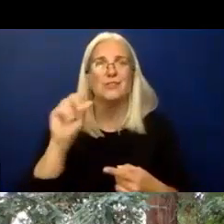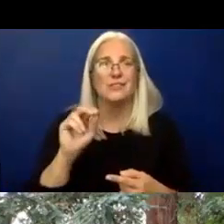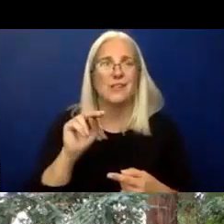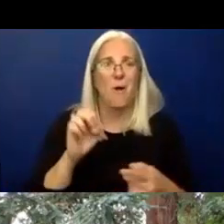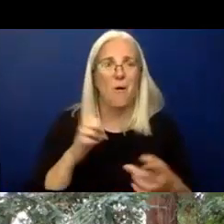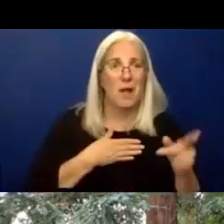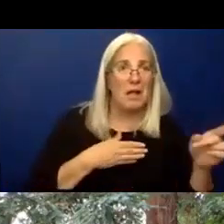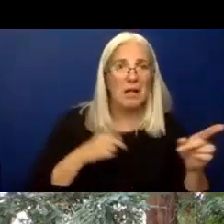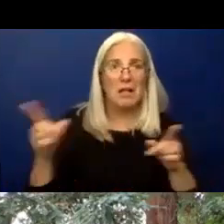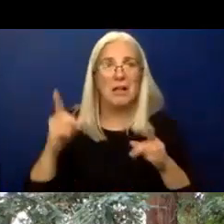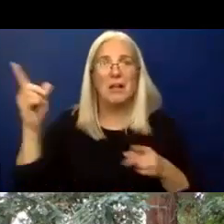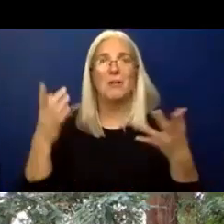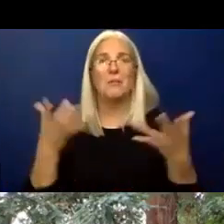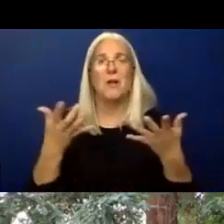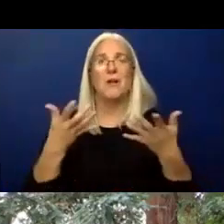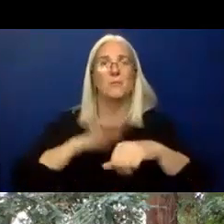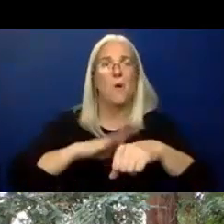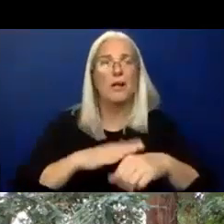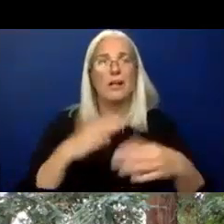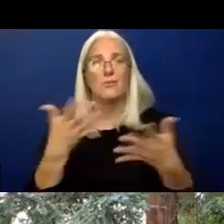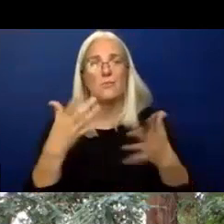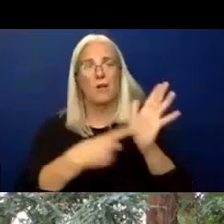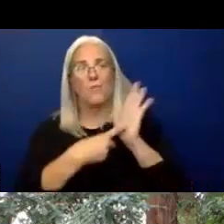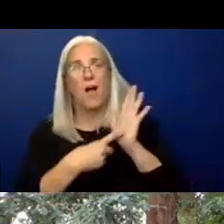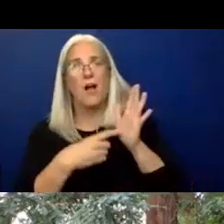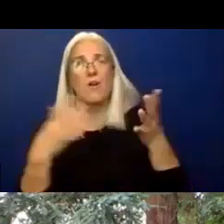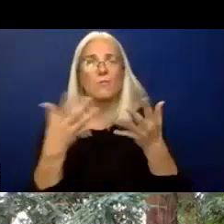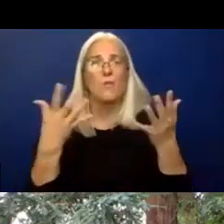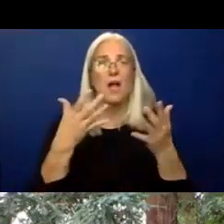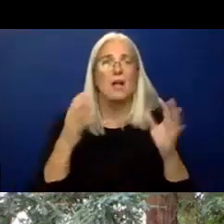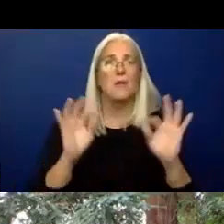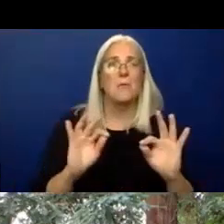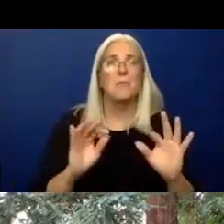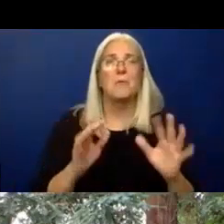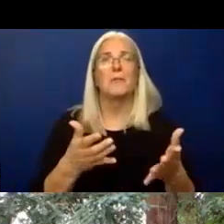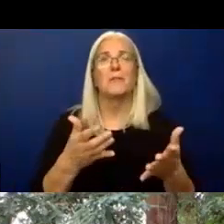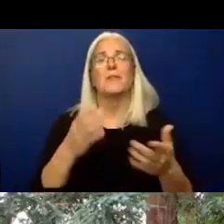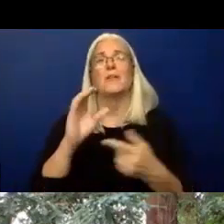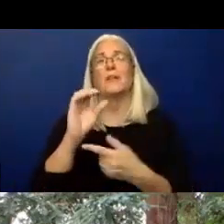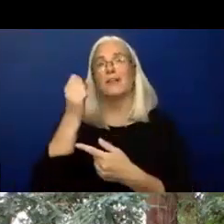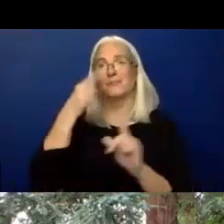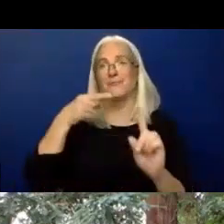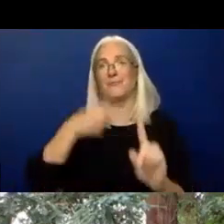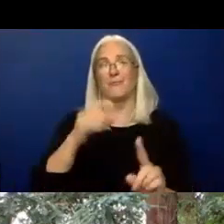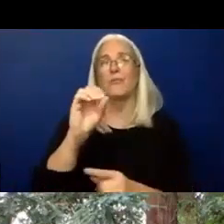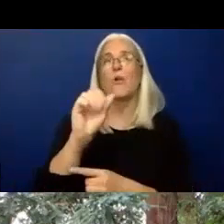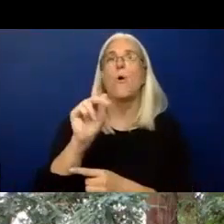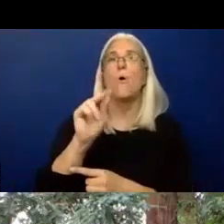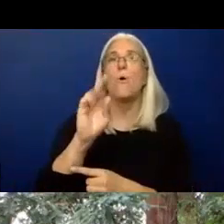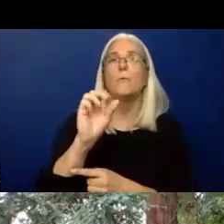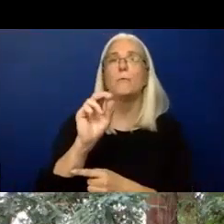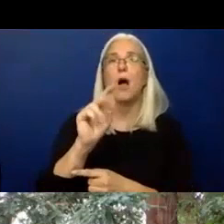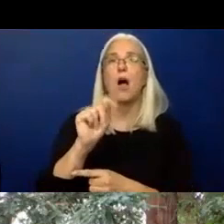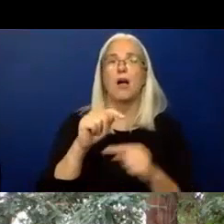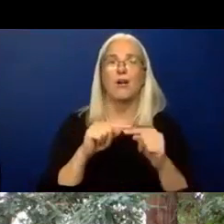or mandatory evacuation zones, especially for Oakmont and the areas across the street. So that's something that we can work on.